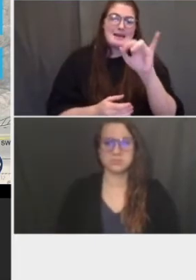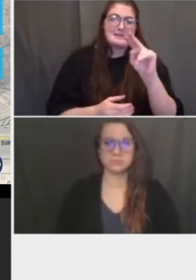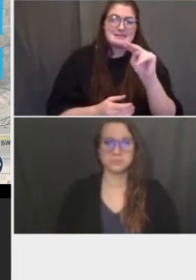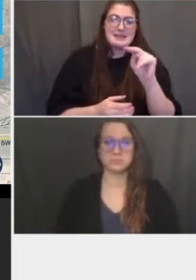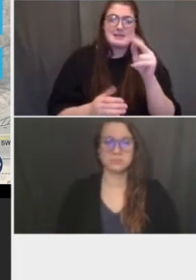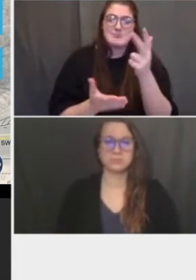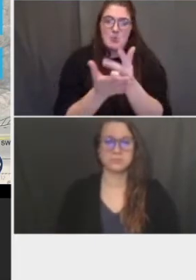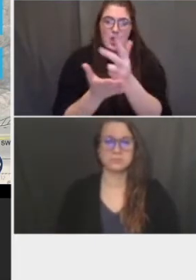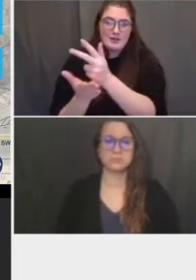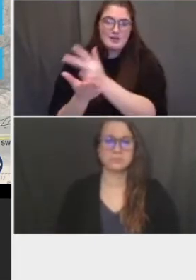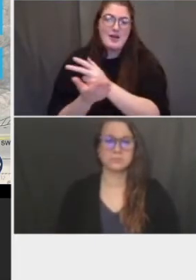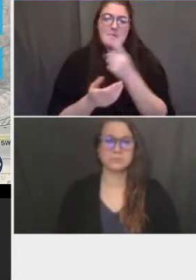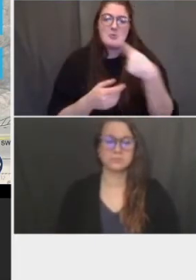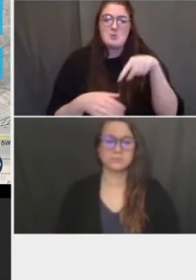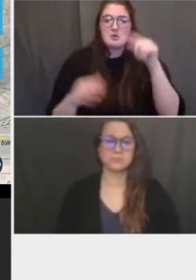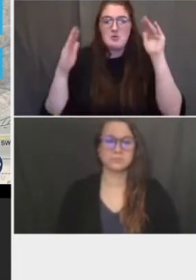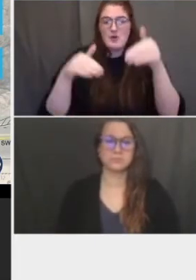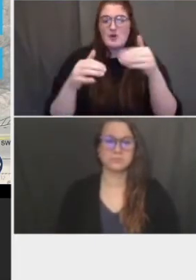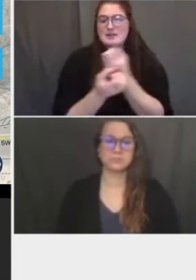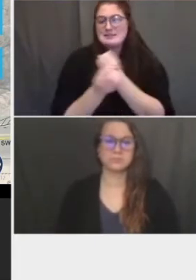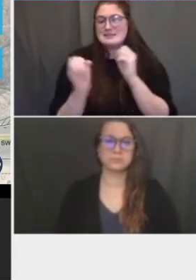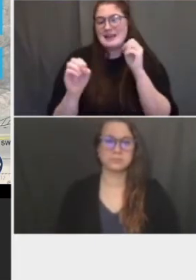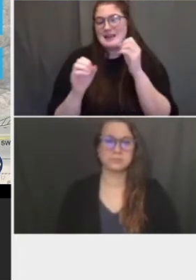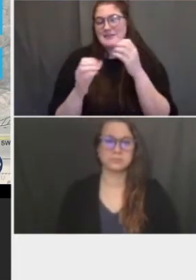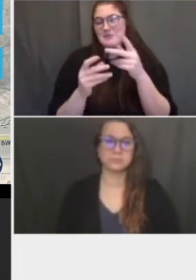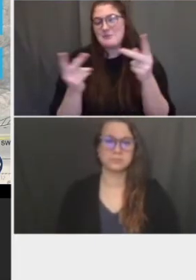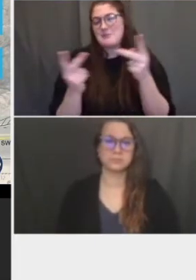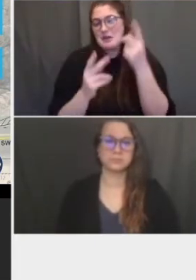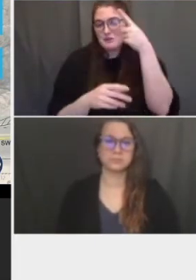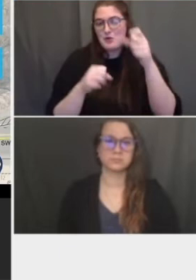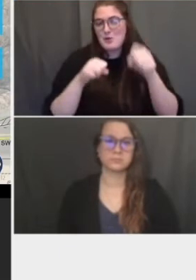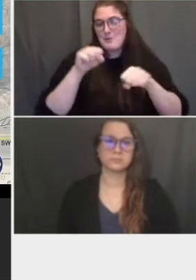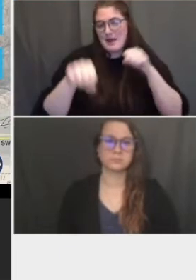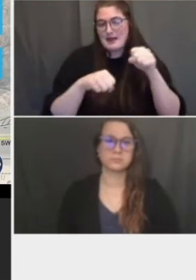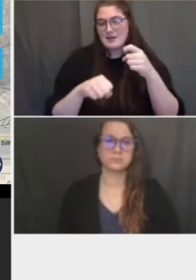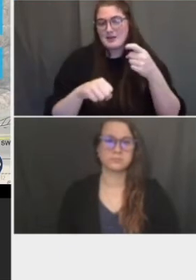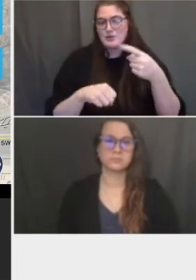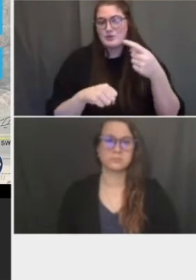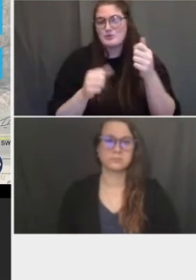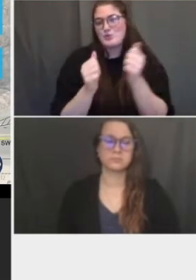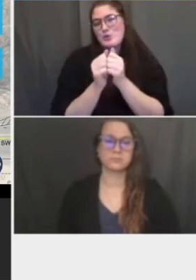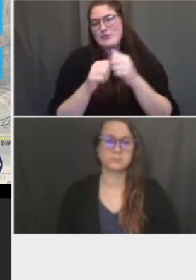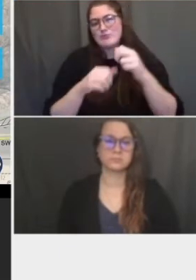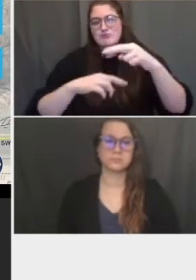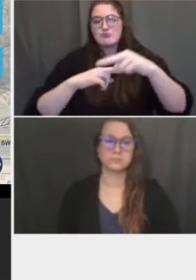that safe space for bicycles, and we're going to accomplish that with some striping as well